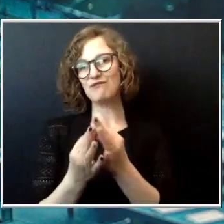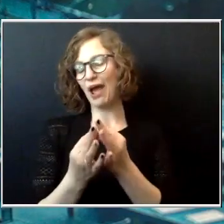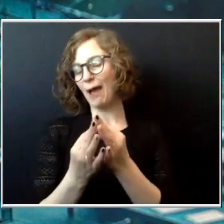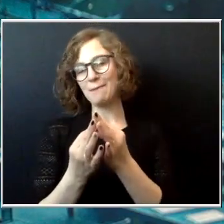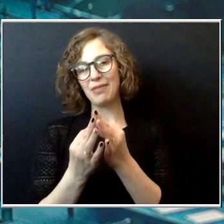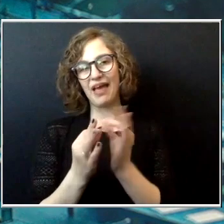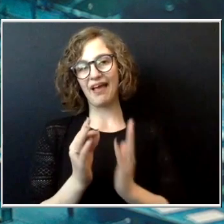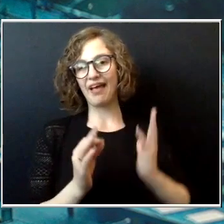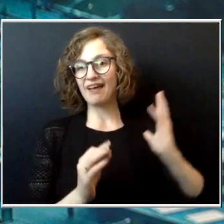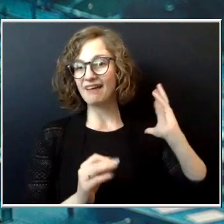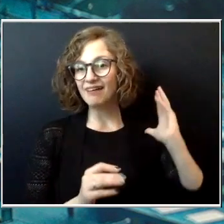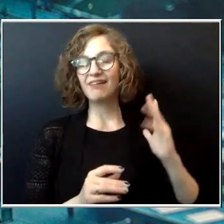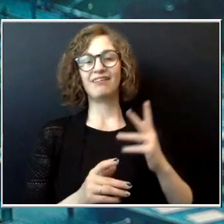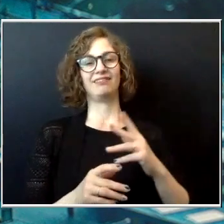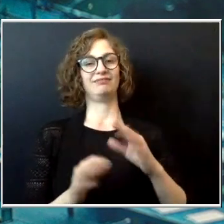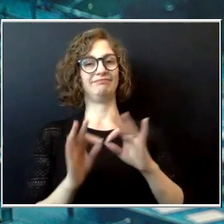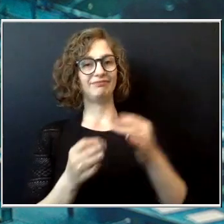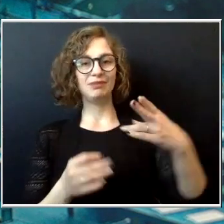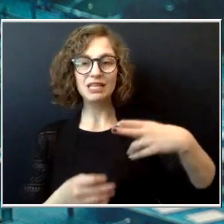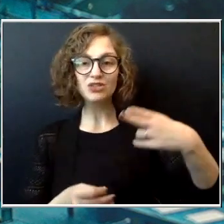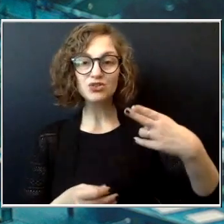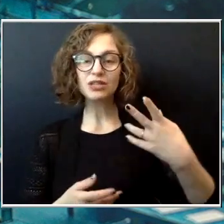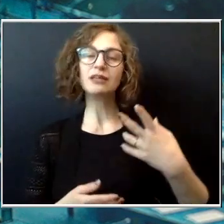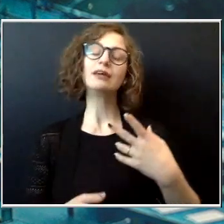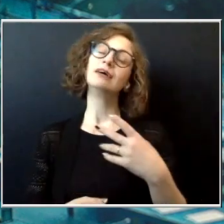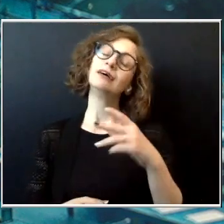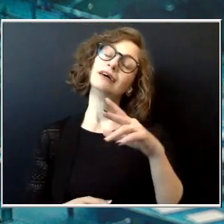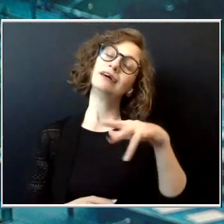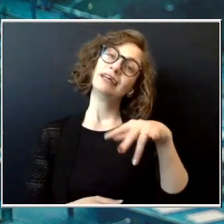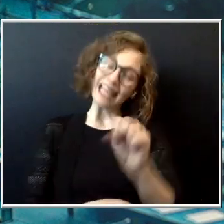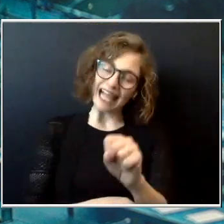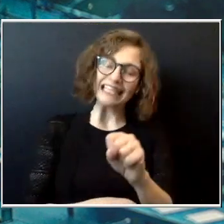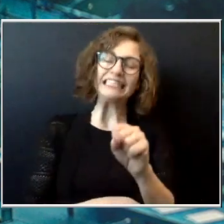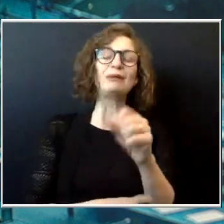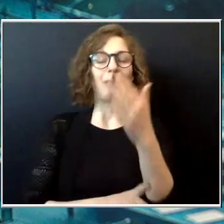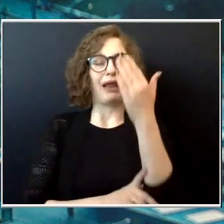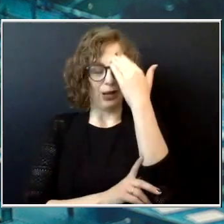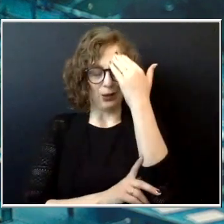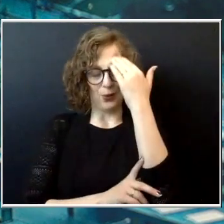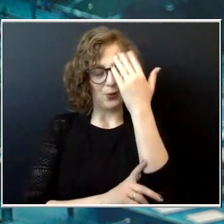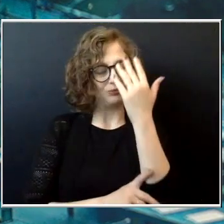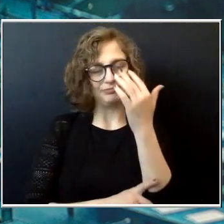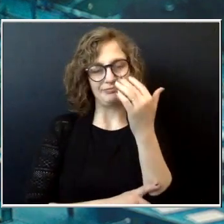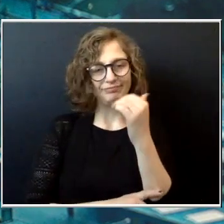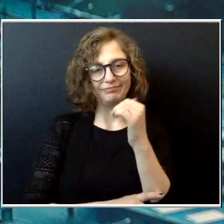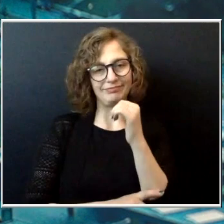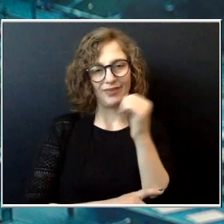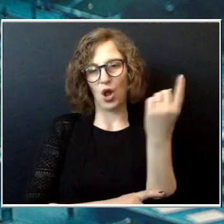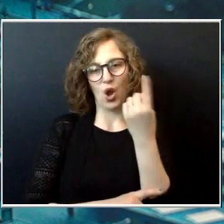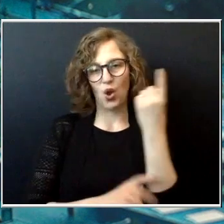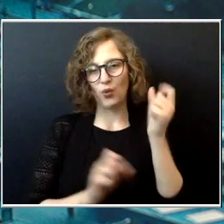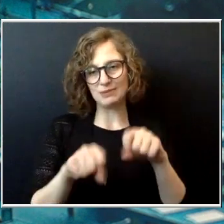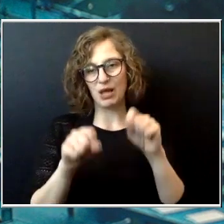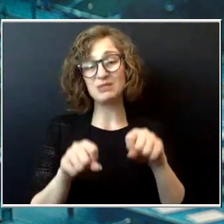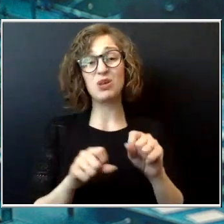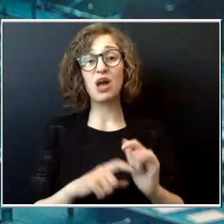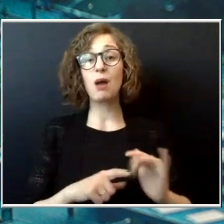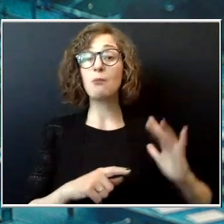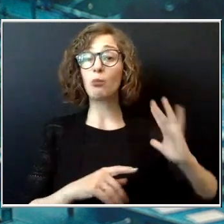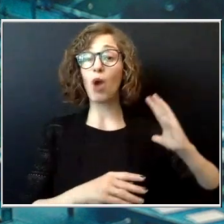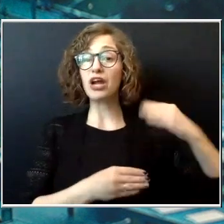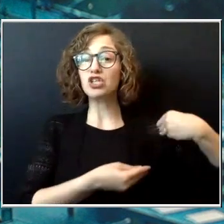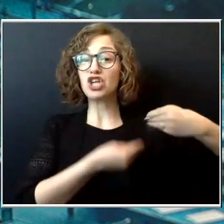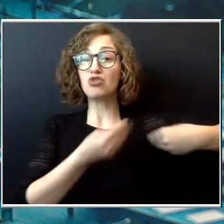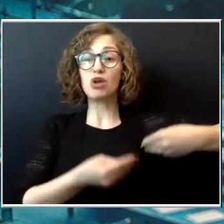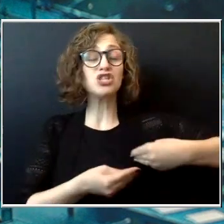that's not possible. Especially in prior generations, we didn't talk about our health. We definitely didn't talk about our breasts or